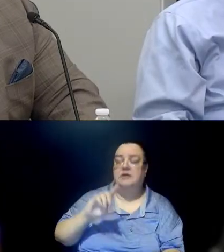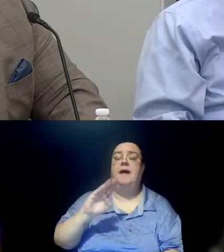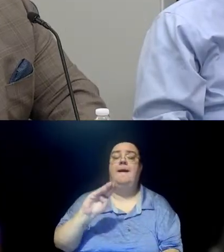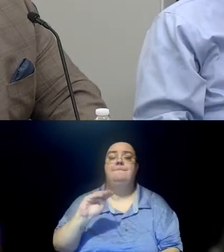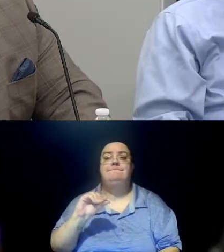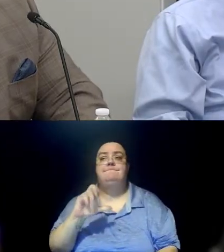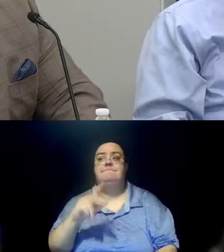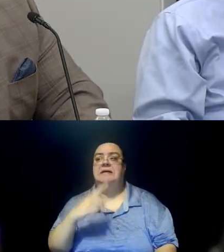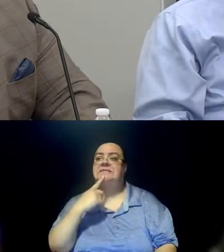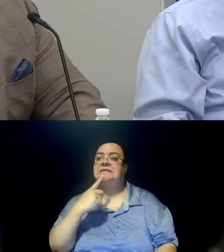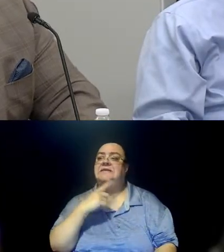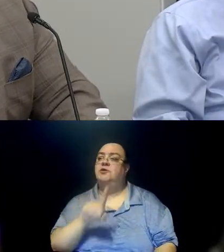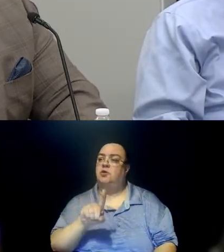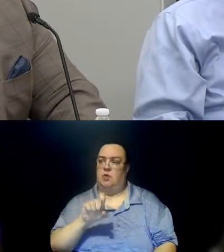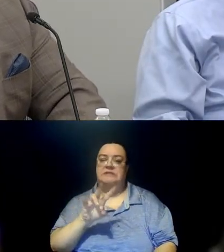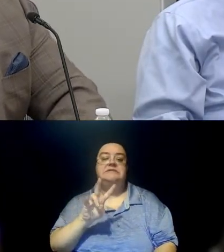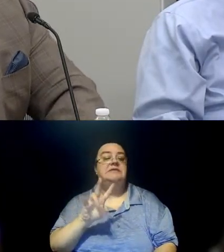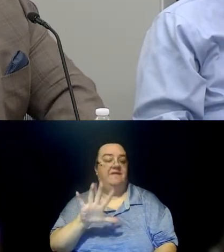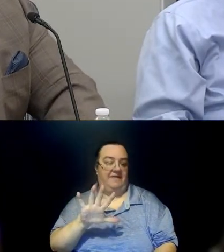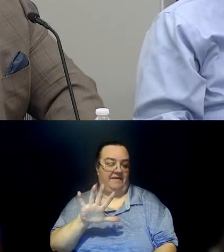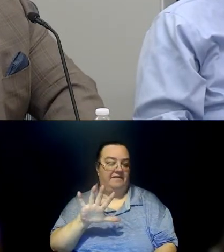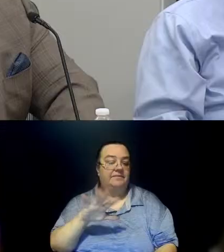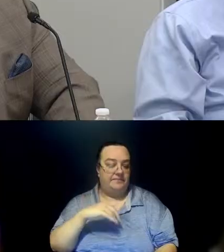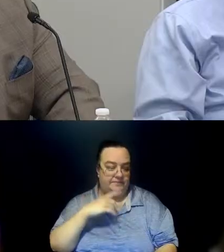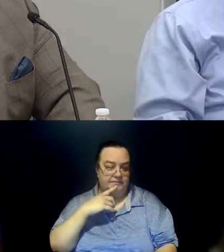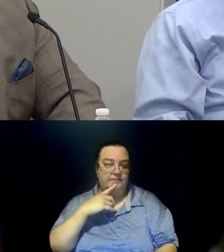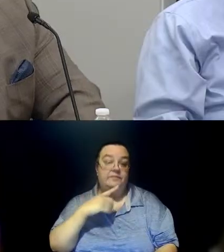It's 175.